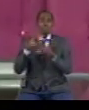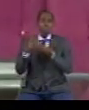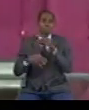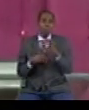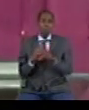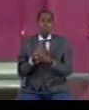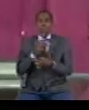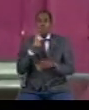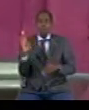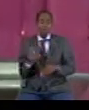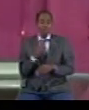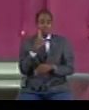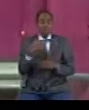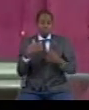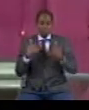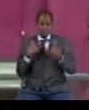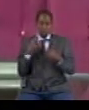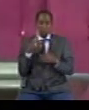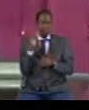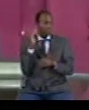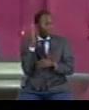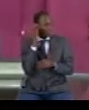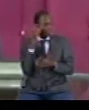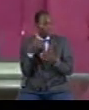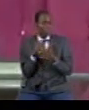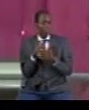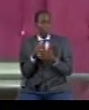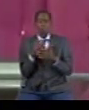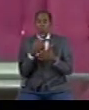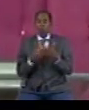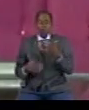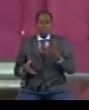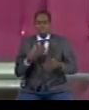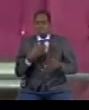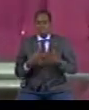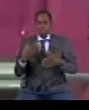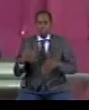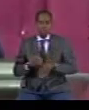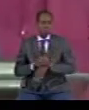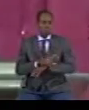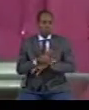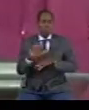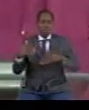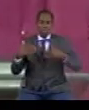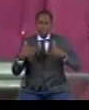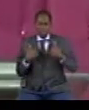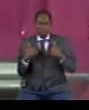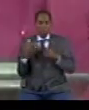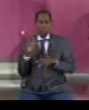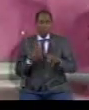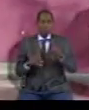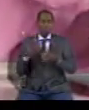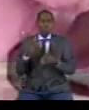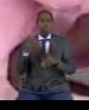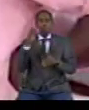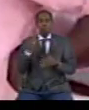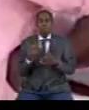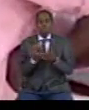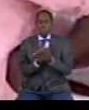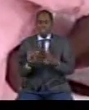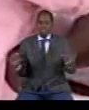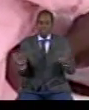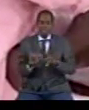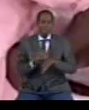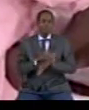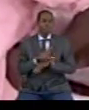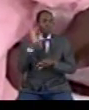find yourself, the gospel is common. Whatever impact it had in people of old who are now in heaven, that's the impact it will have all over